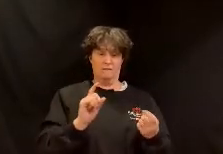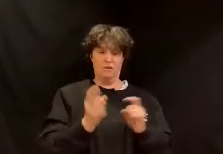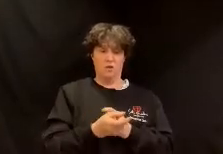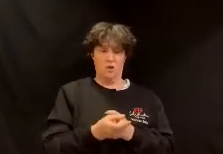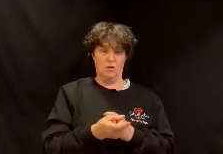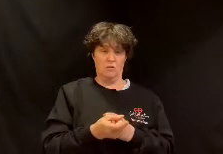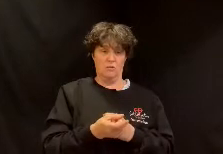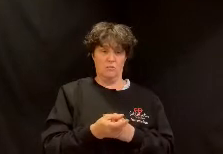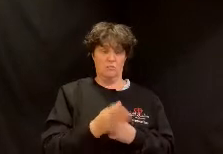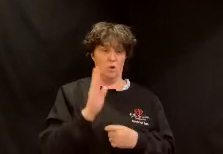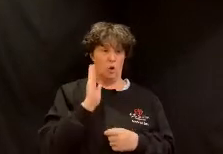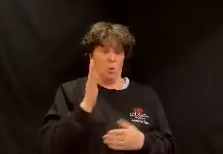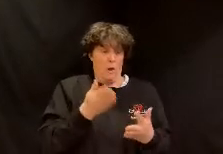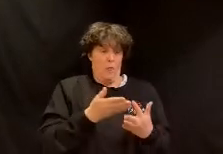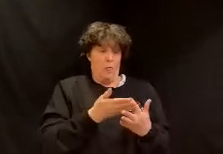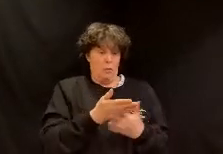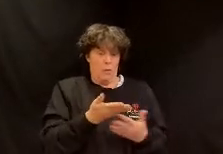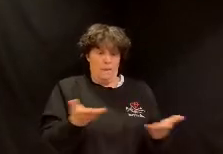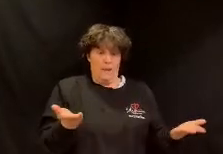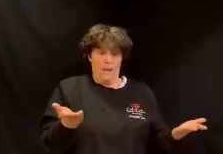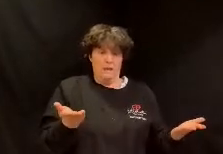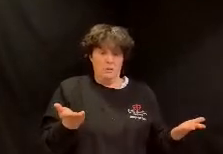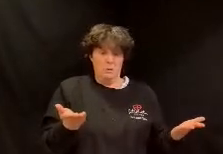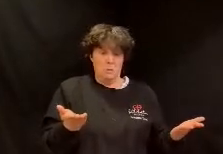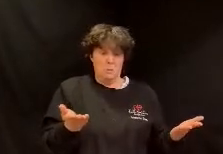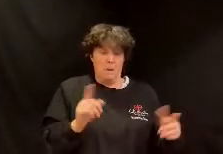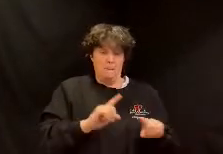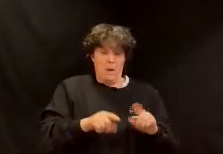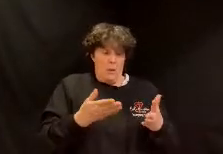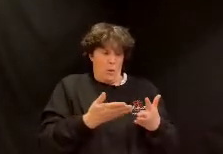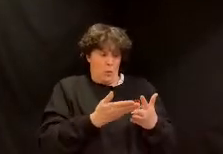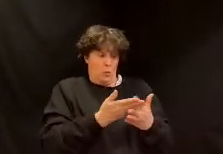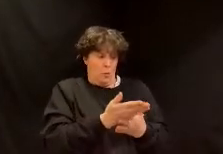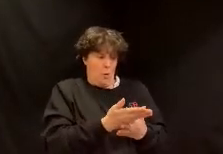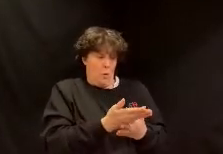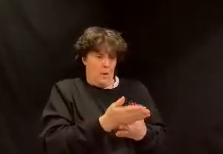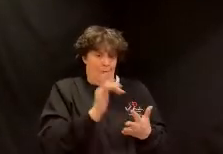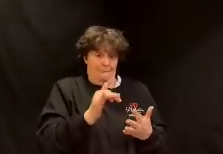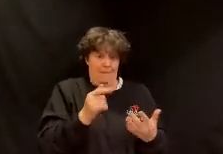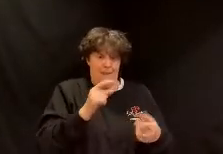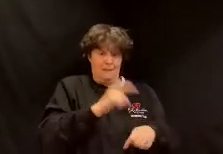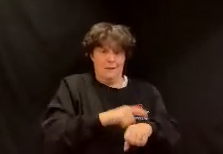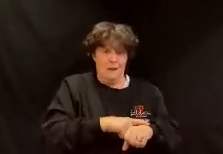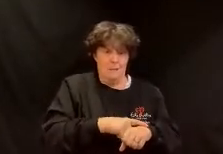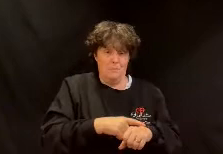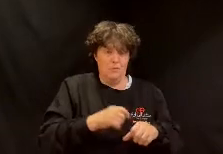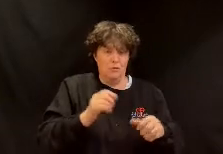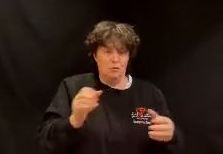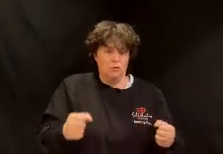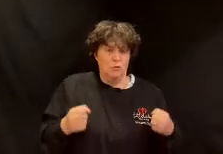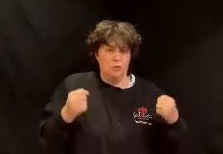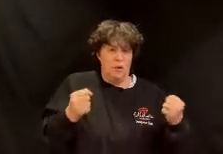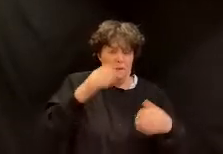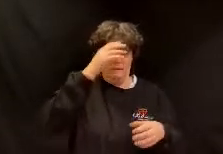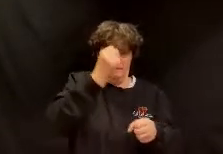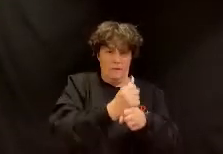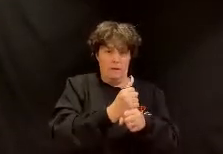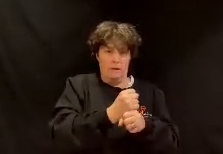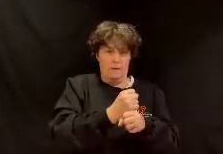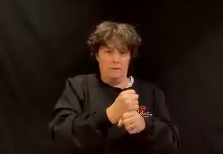stuff, but it's in the middle of the stuff your faith gets strengthened. Just like that boy, he's been there now.